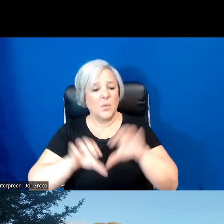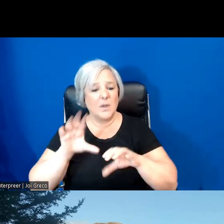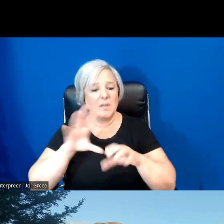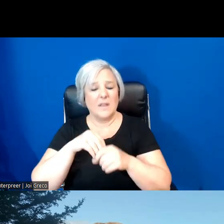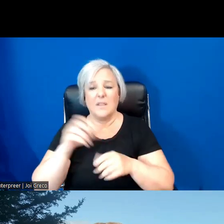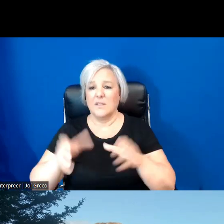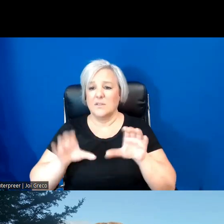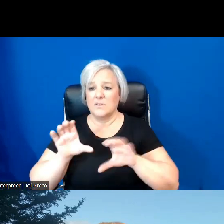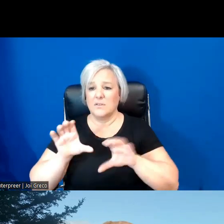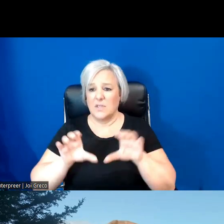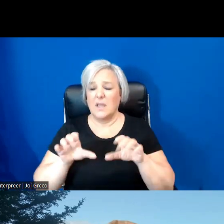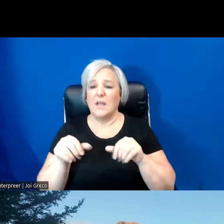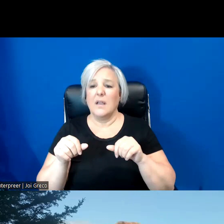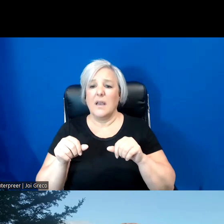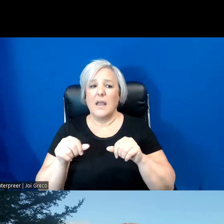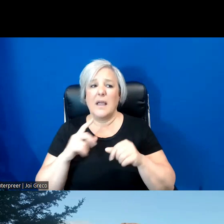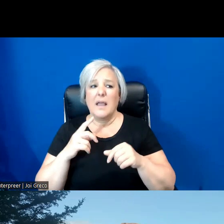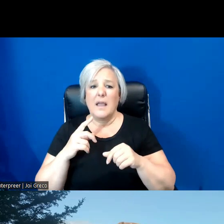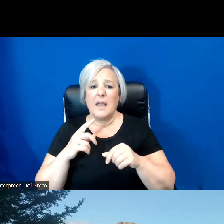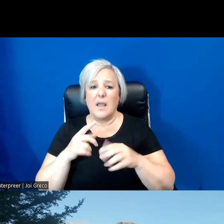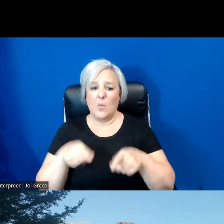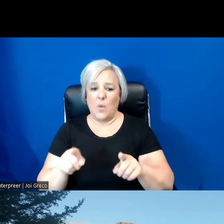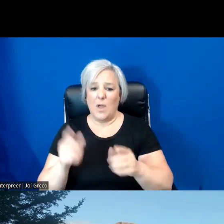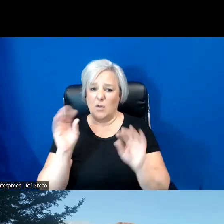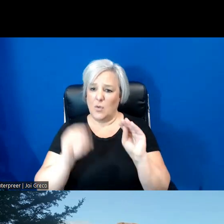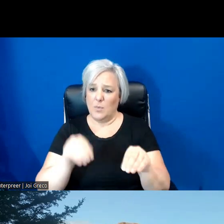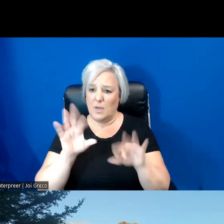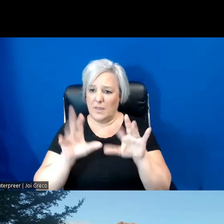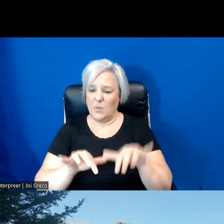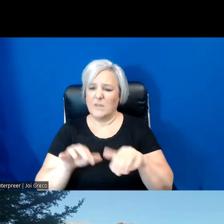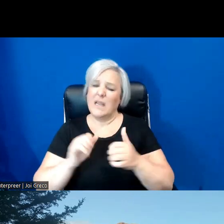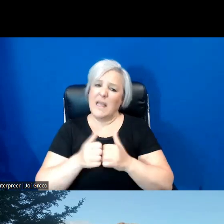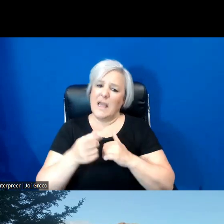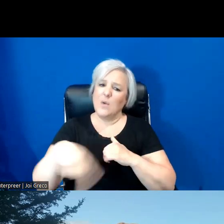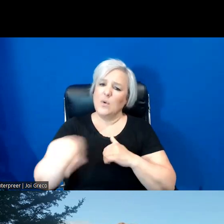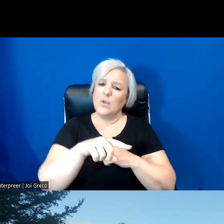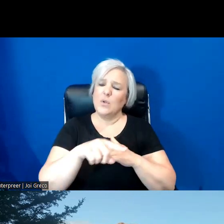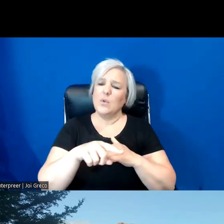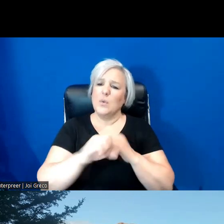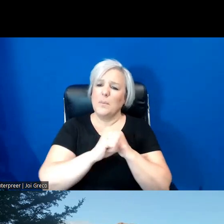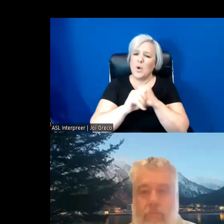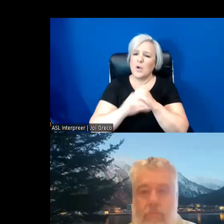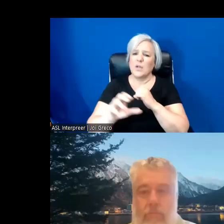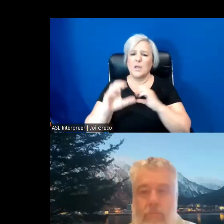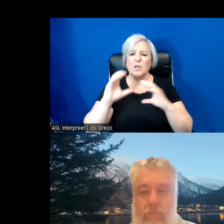while everybody does that, I'd like to address kind of a big question for you all. How do you market or communicate the importance of